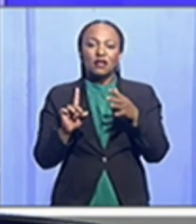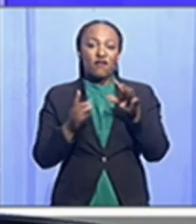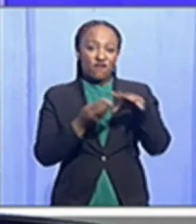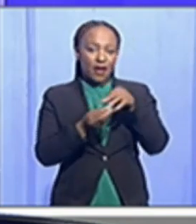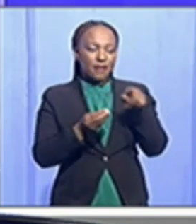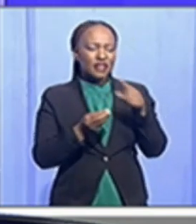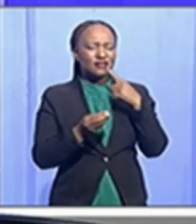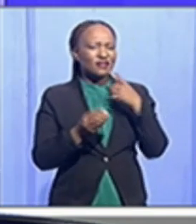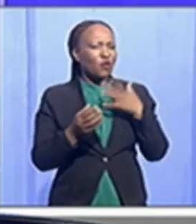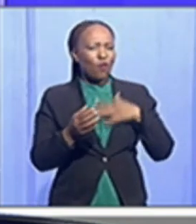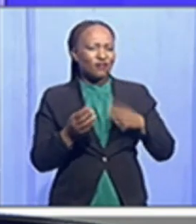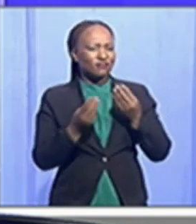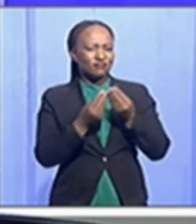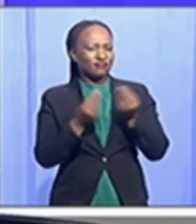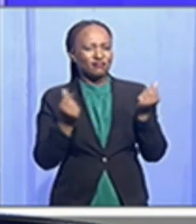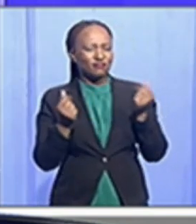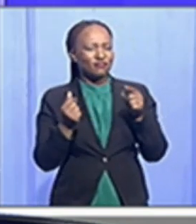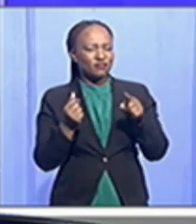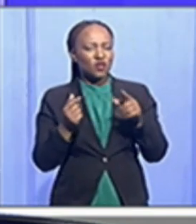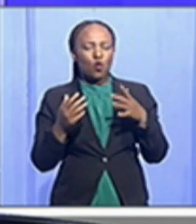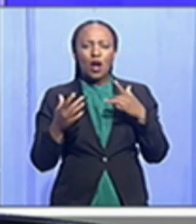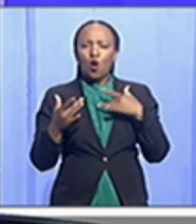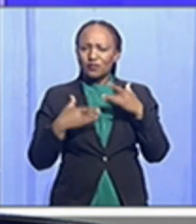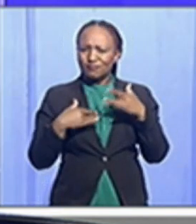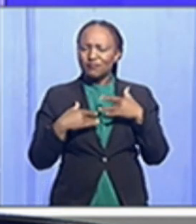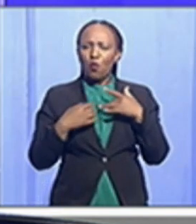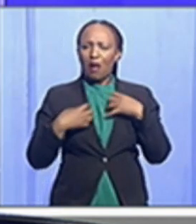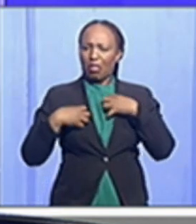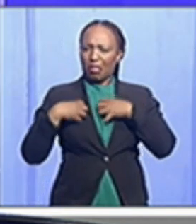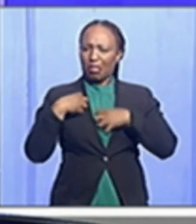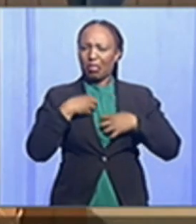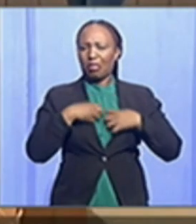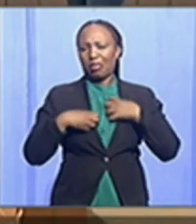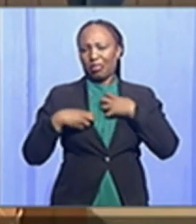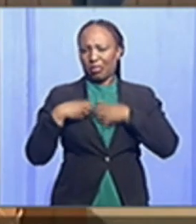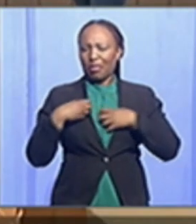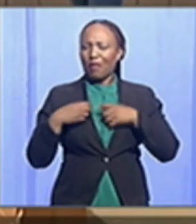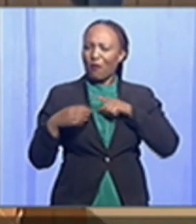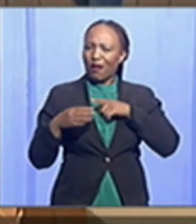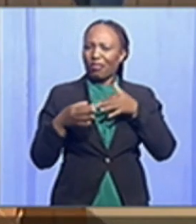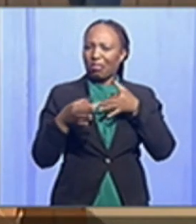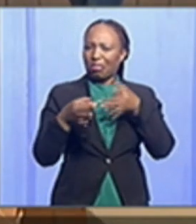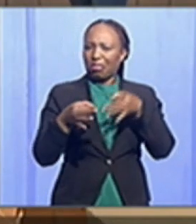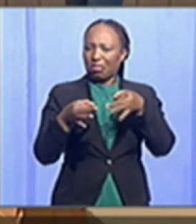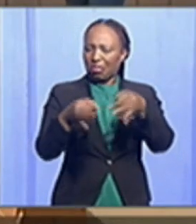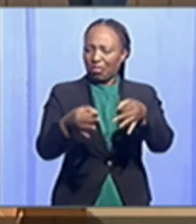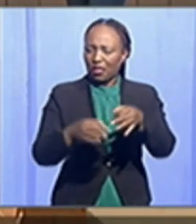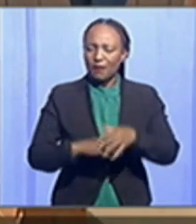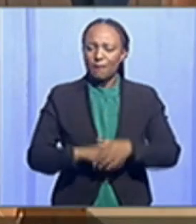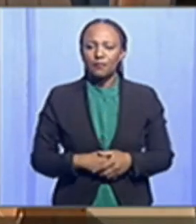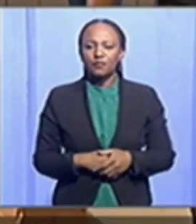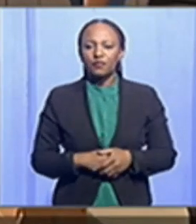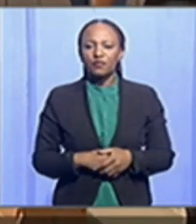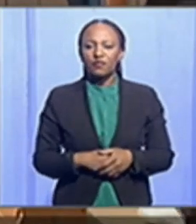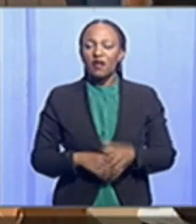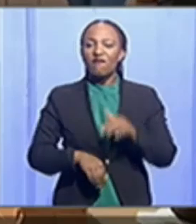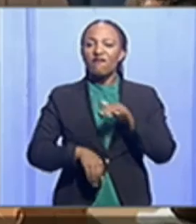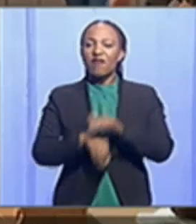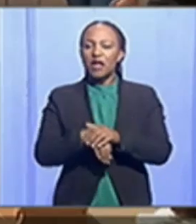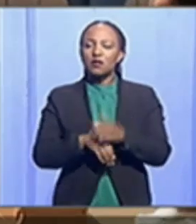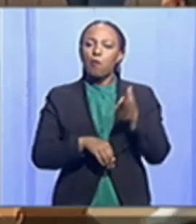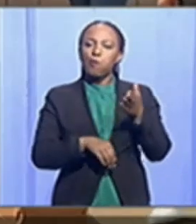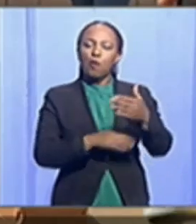fihle mafelelong ka ge ba o ama maikutlo a bona Ditsala di ne di piketa kwa ntle ga kgotlatshekelo